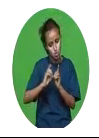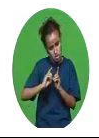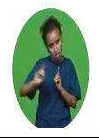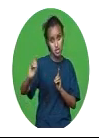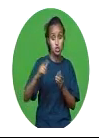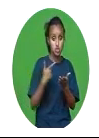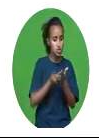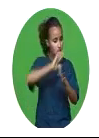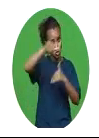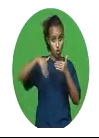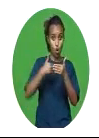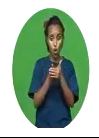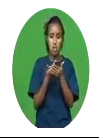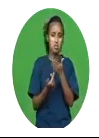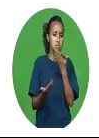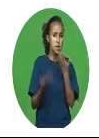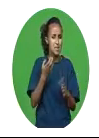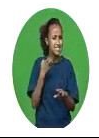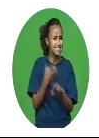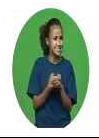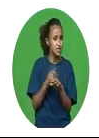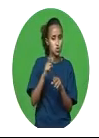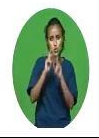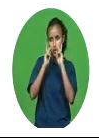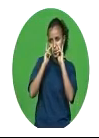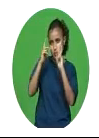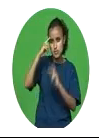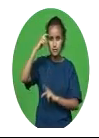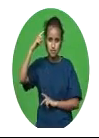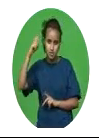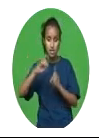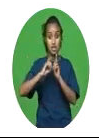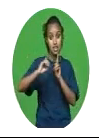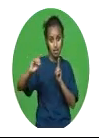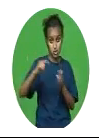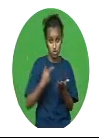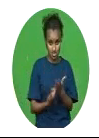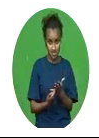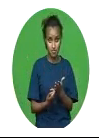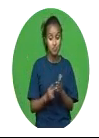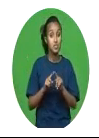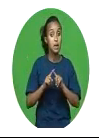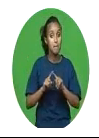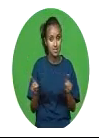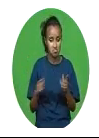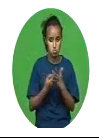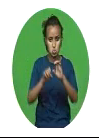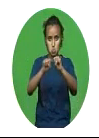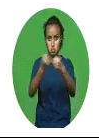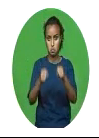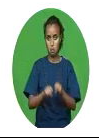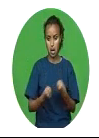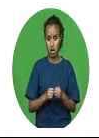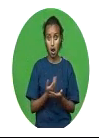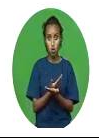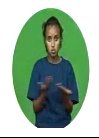as whole, it may be difficult to visualize and dimension it. But if we break the